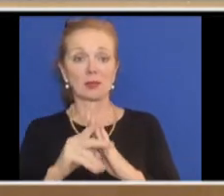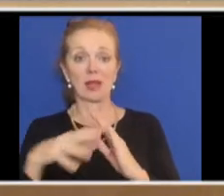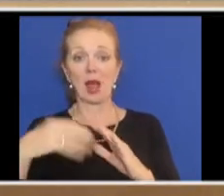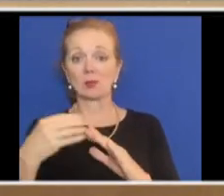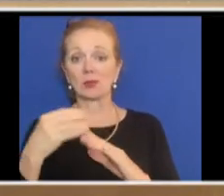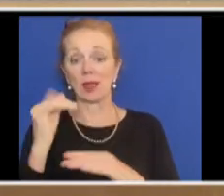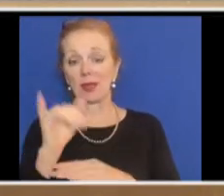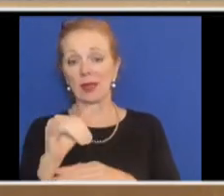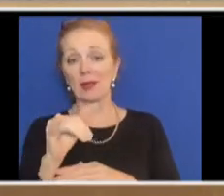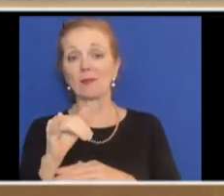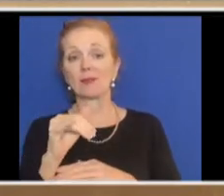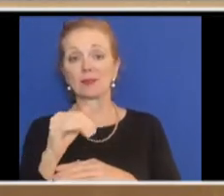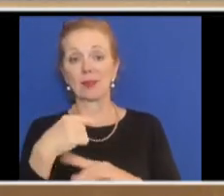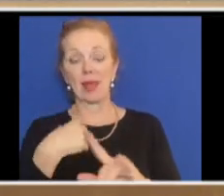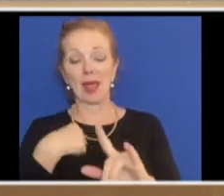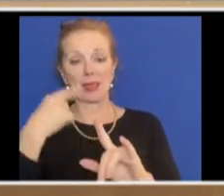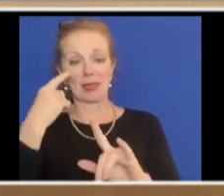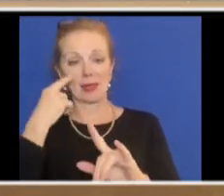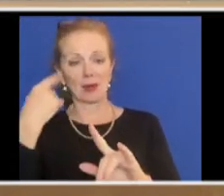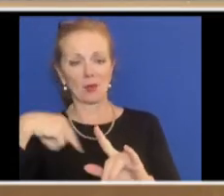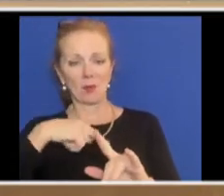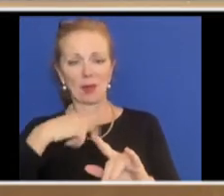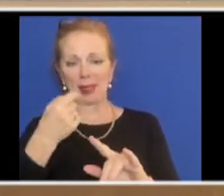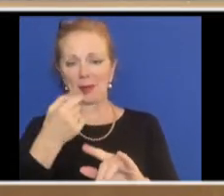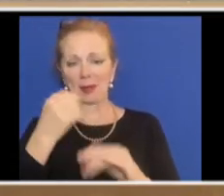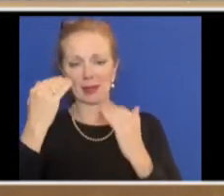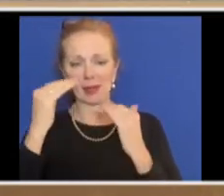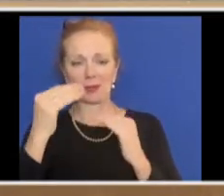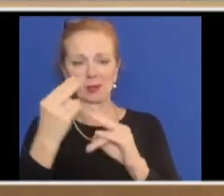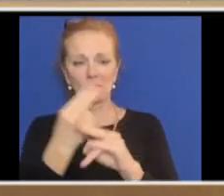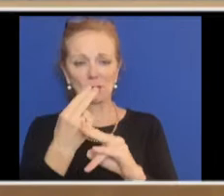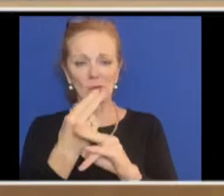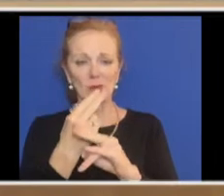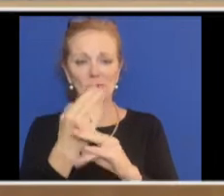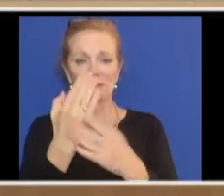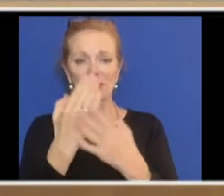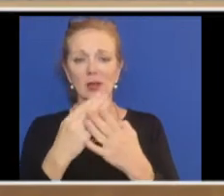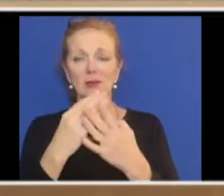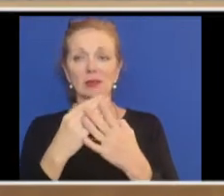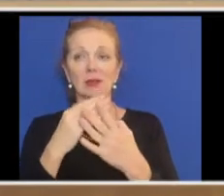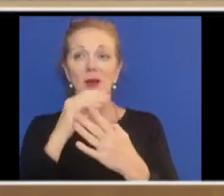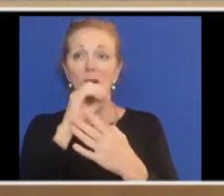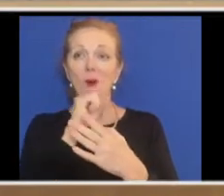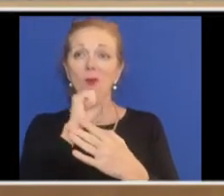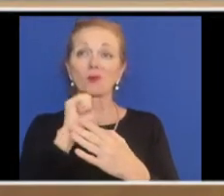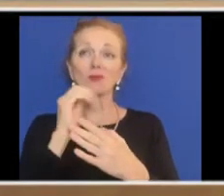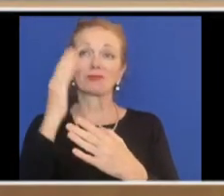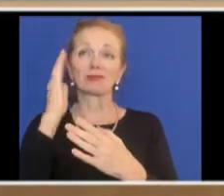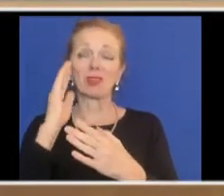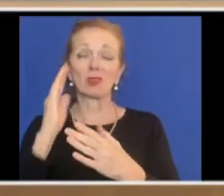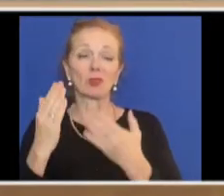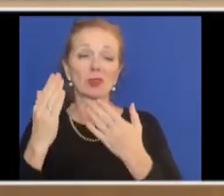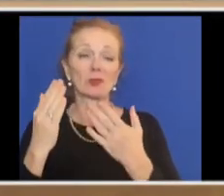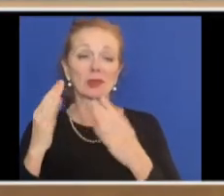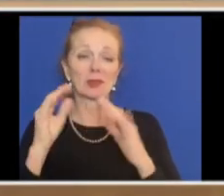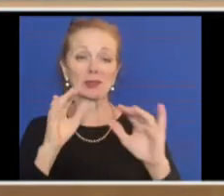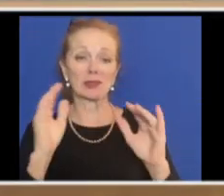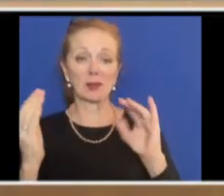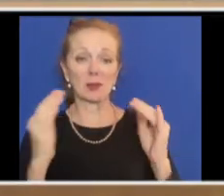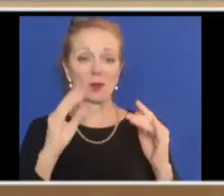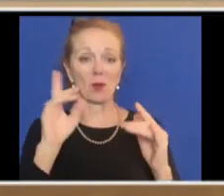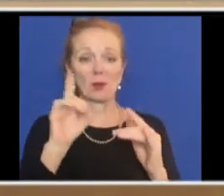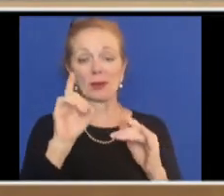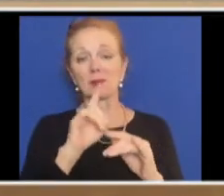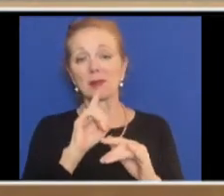so you know I think we're a little bit Limited in using some archaic recommendation standards versus where we need to be